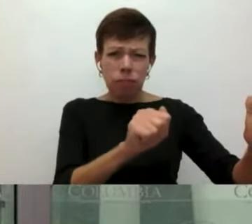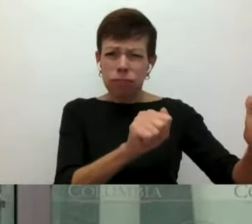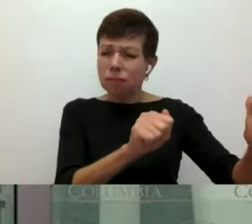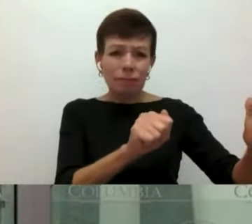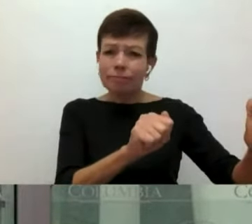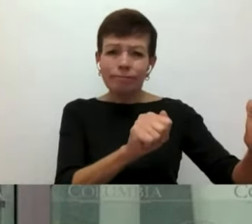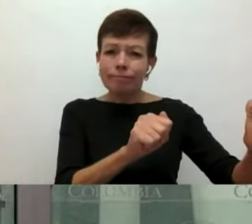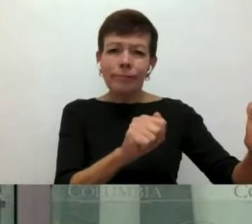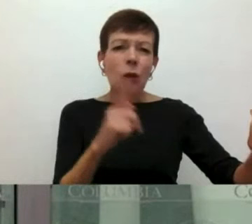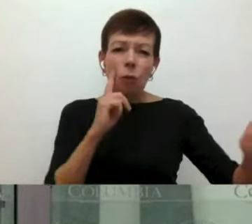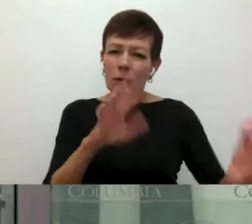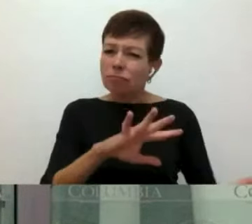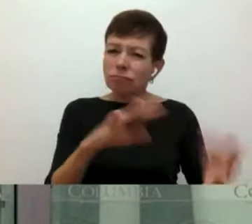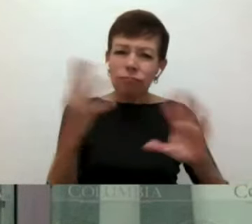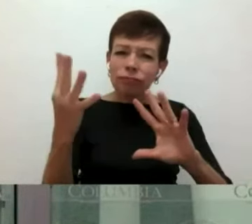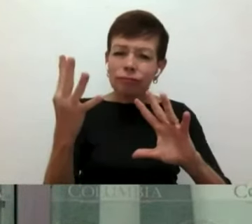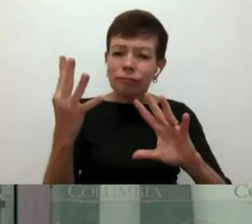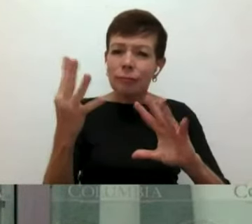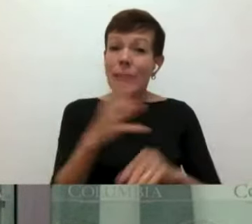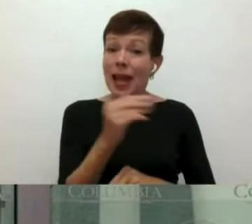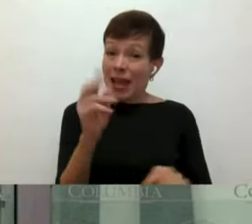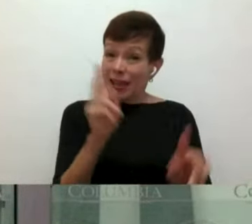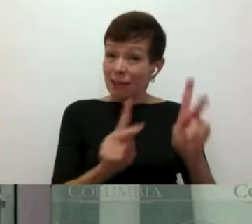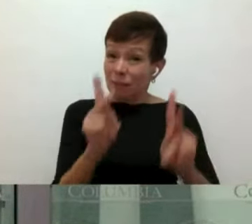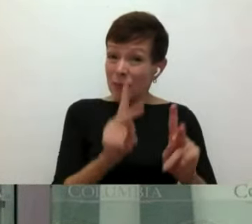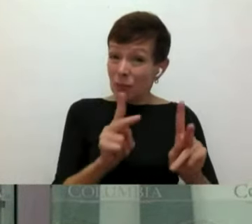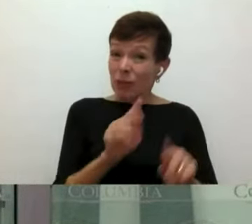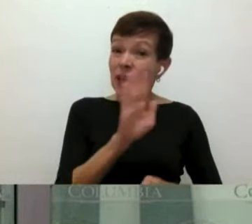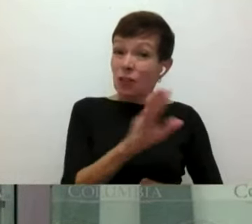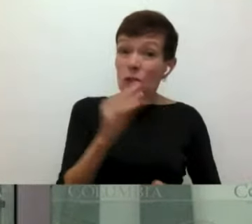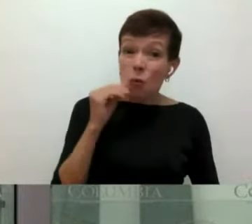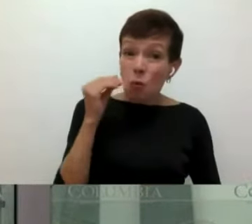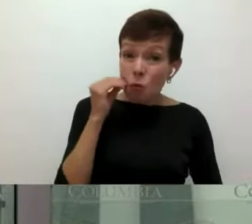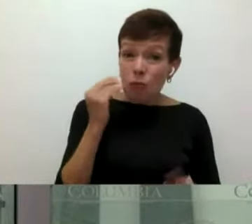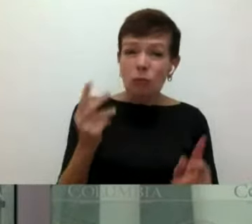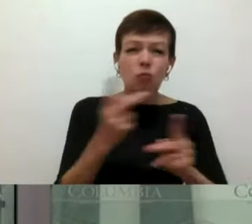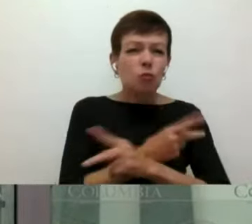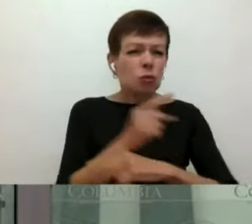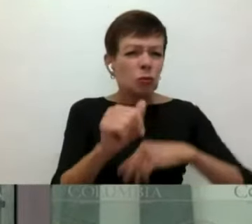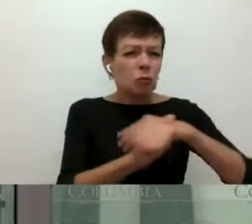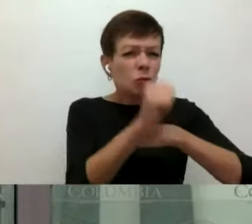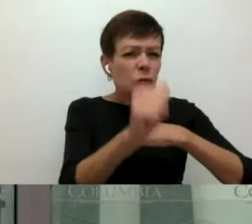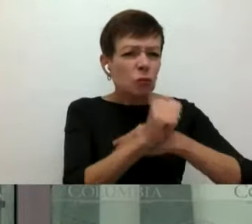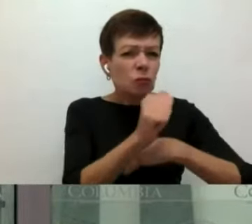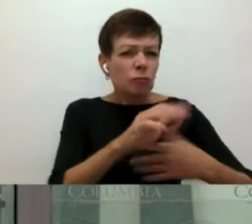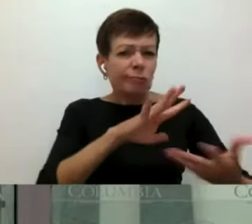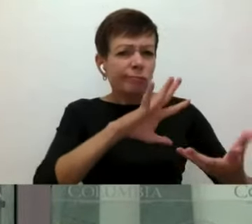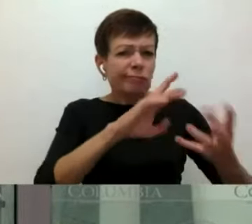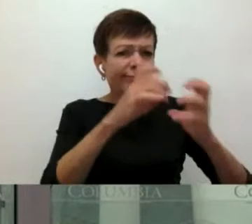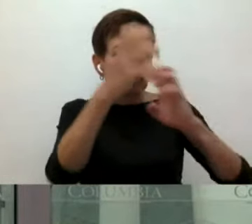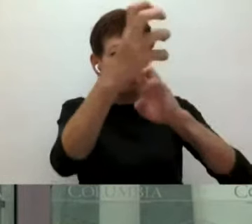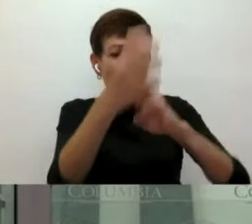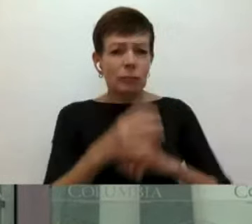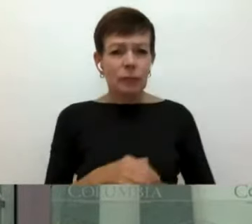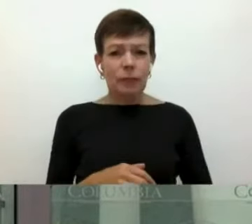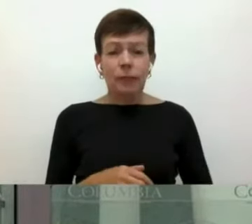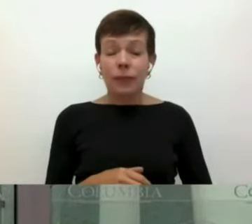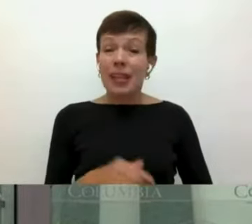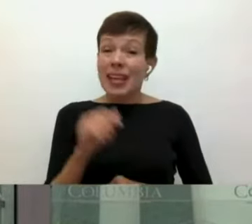it's not there when it's needed. That puts the whole unified strategy at risk, and it puts people and their homes at